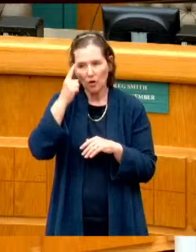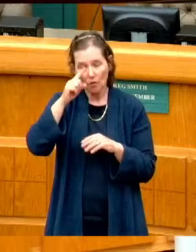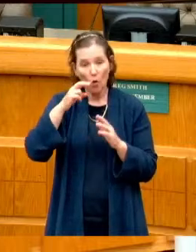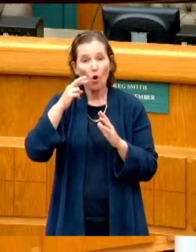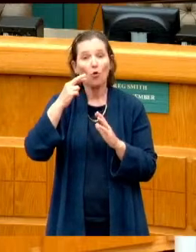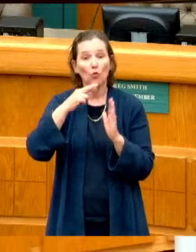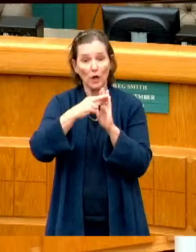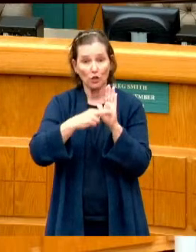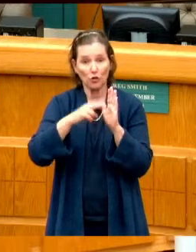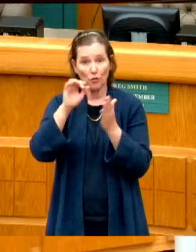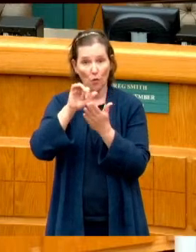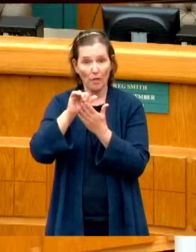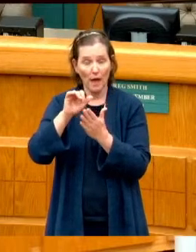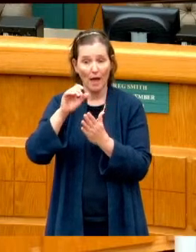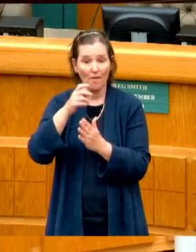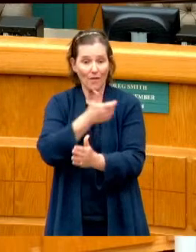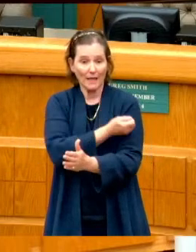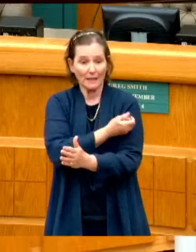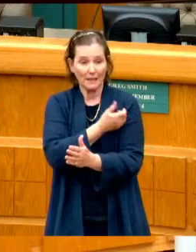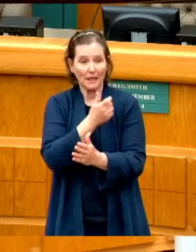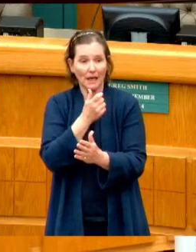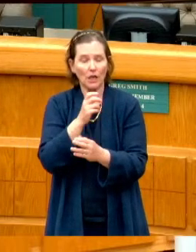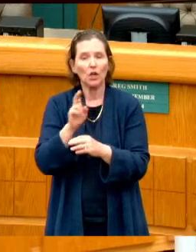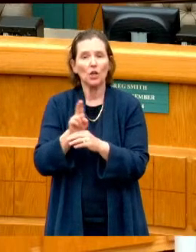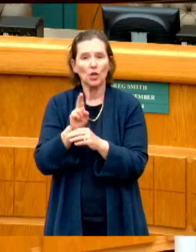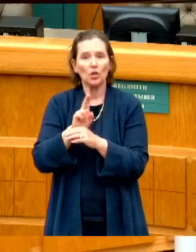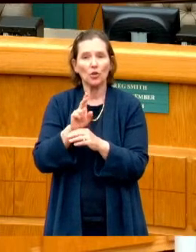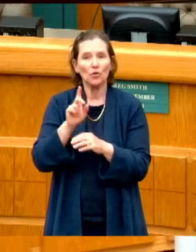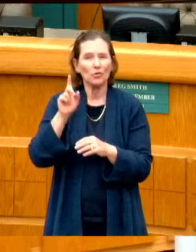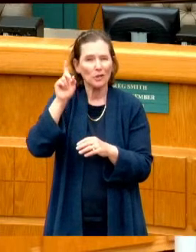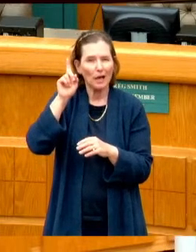the form on this page, the